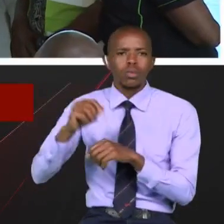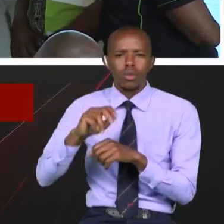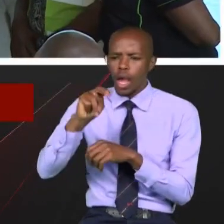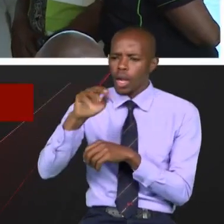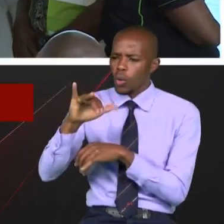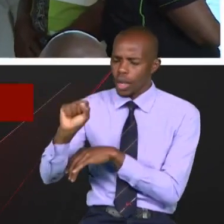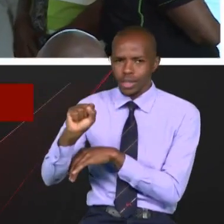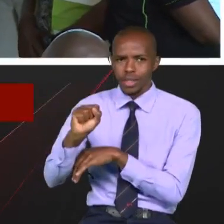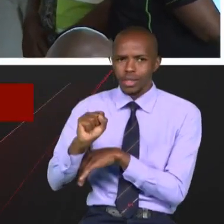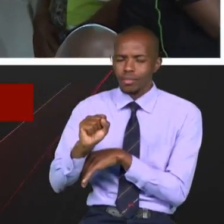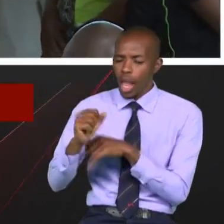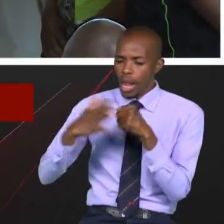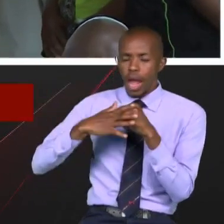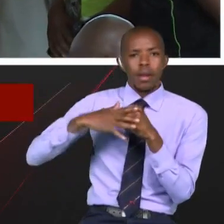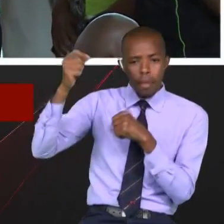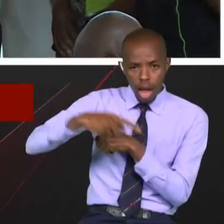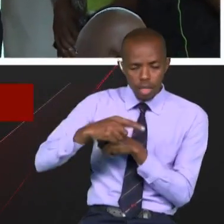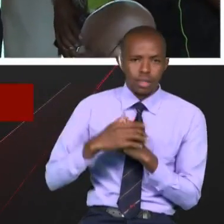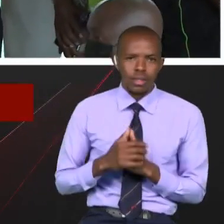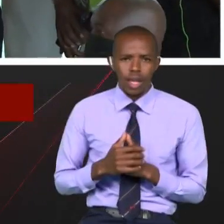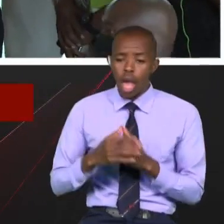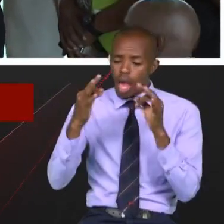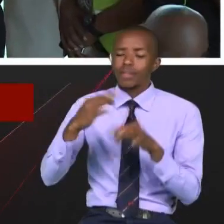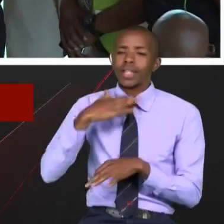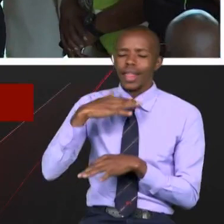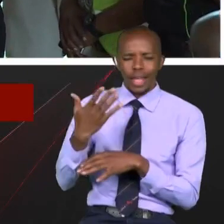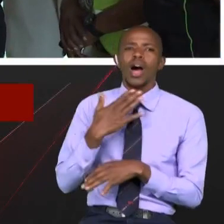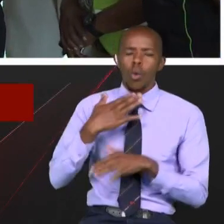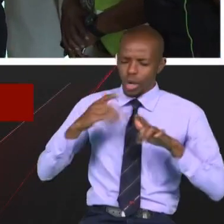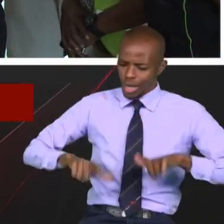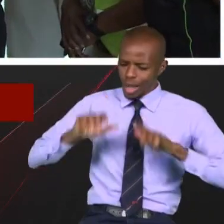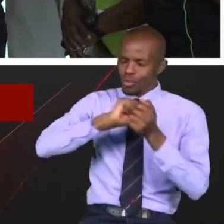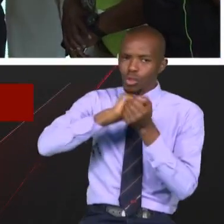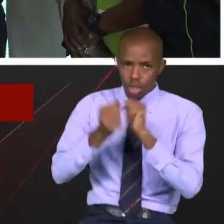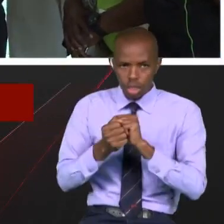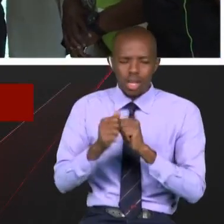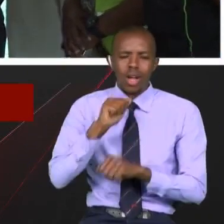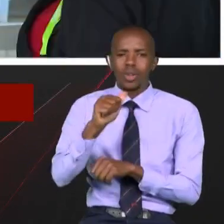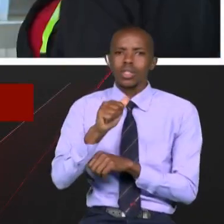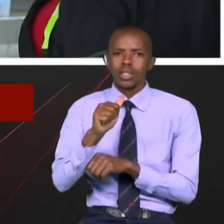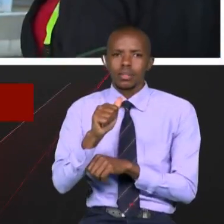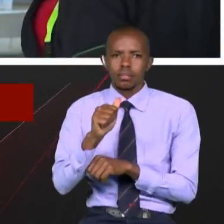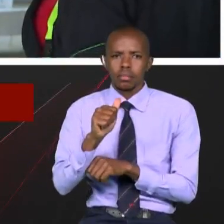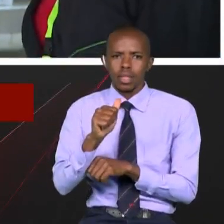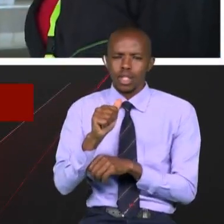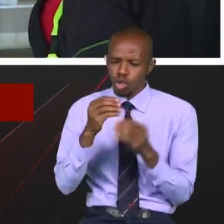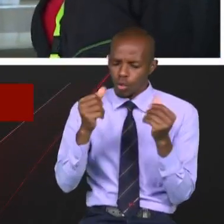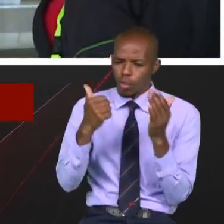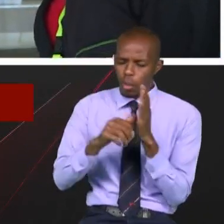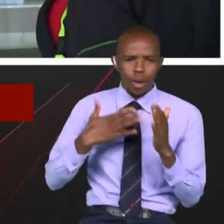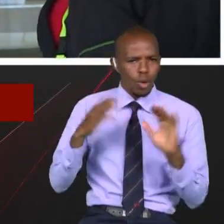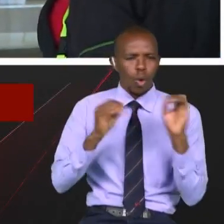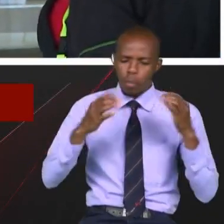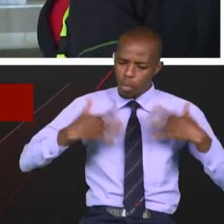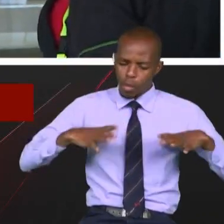I'll go. 9 months. I'll go. But hata kama nitakofia, I want to change lives. Mm. This is not, I'm not going to solve my problem. I want to solve